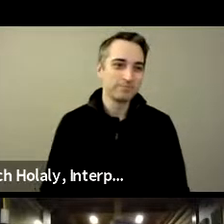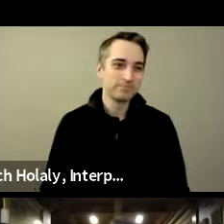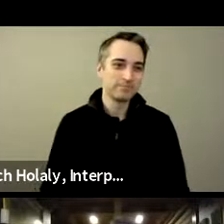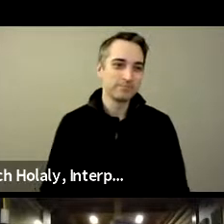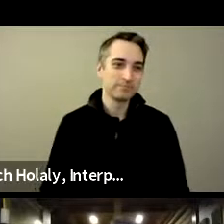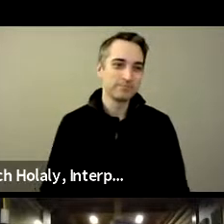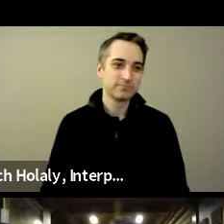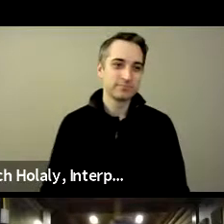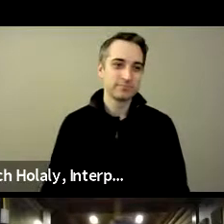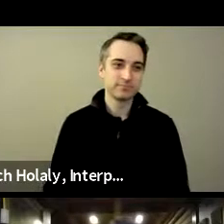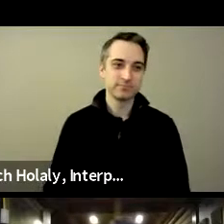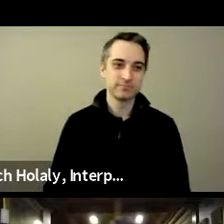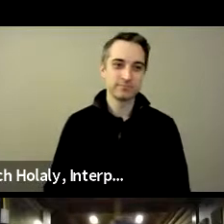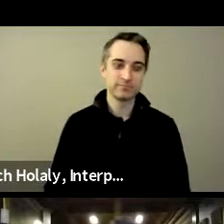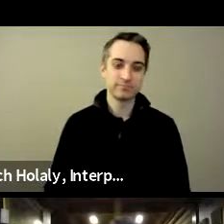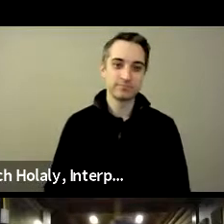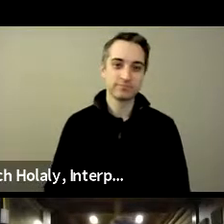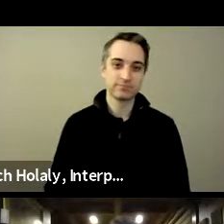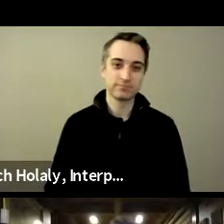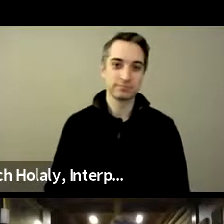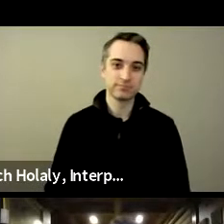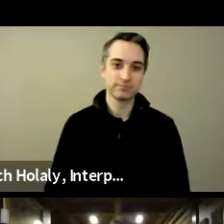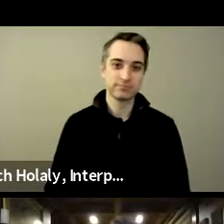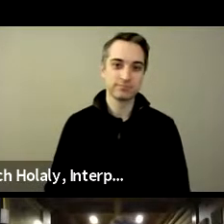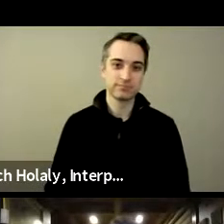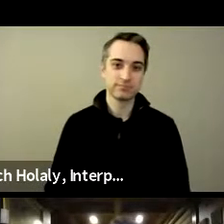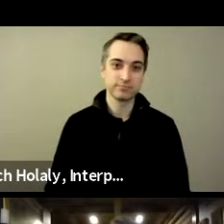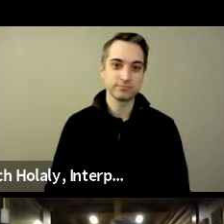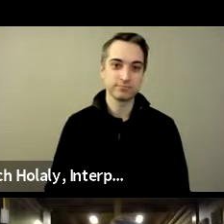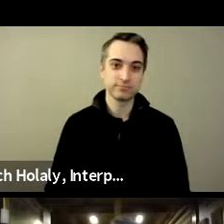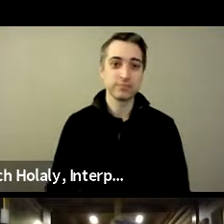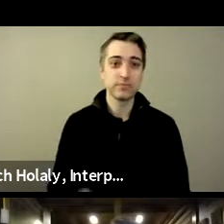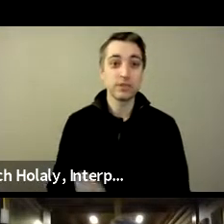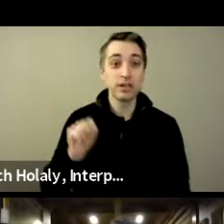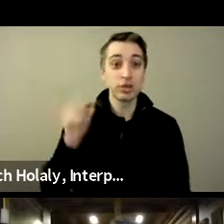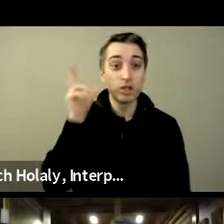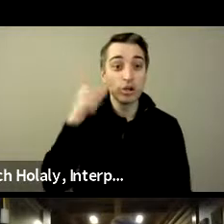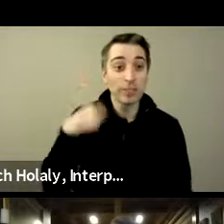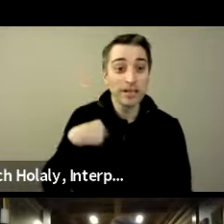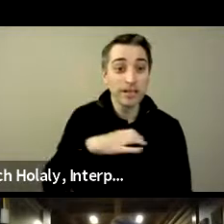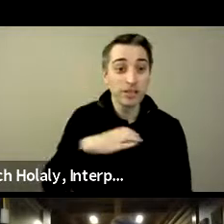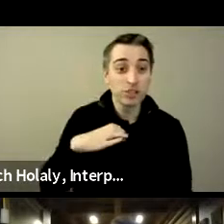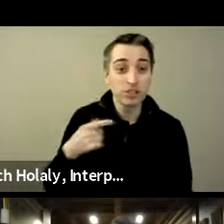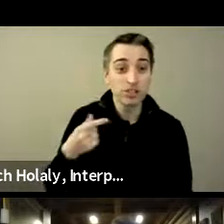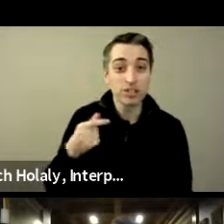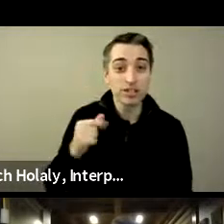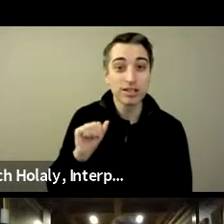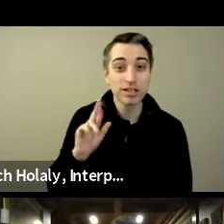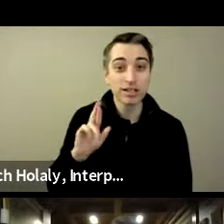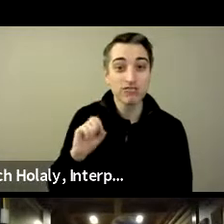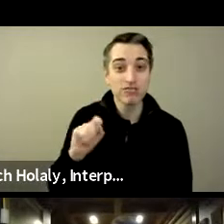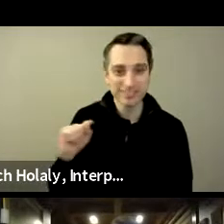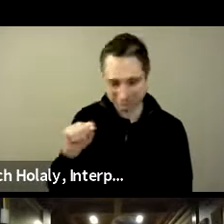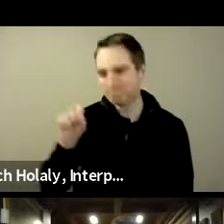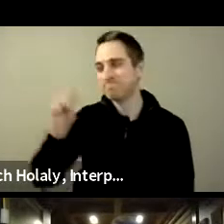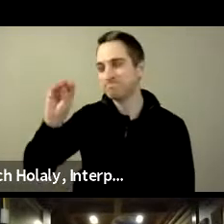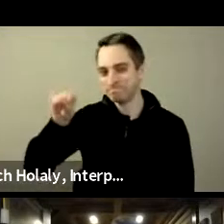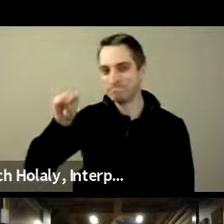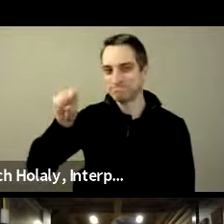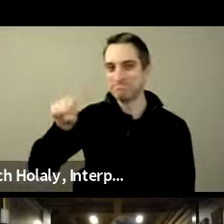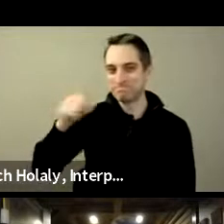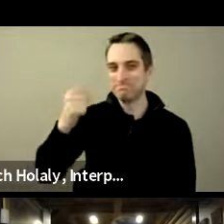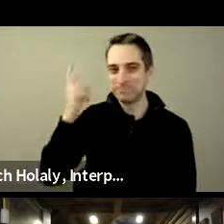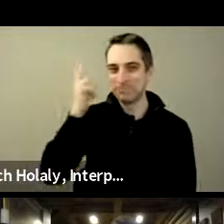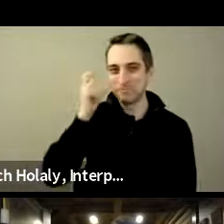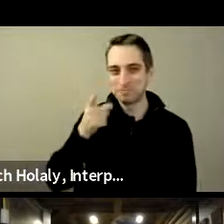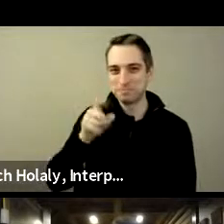Commissioner Garrett, can you hear me? Yes. as I can. Yeah, I wanted to